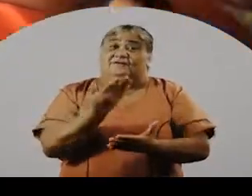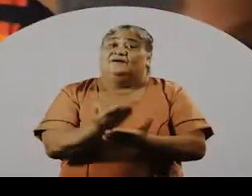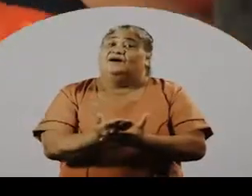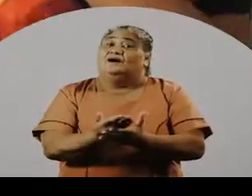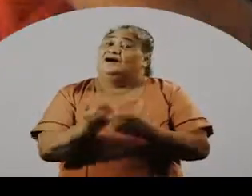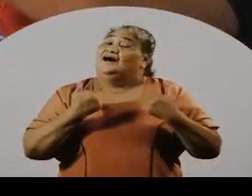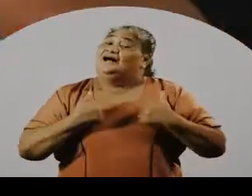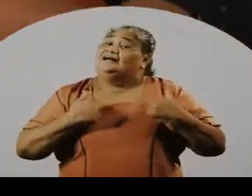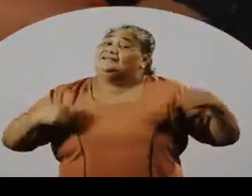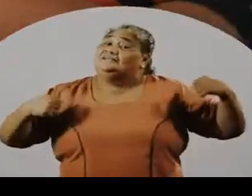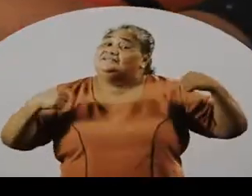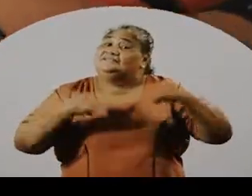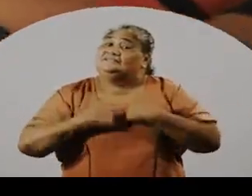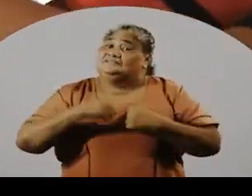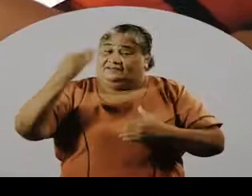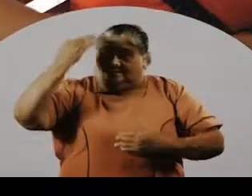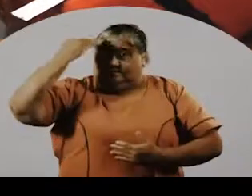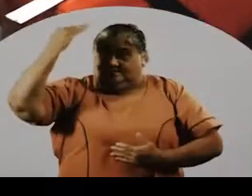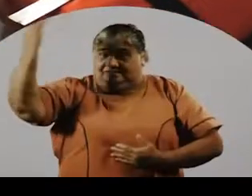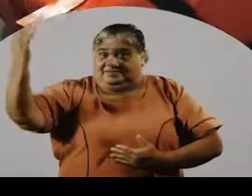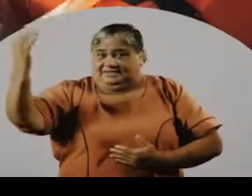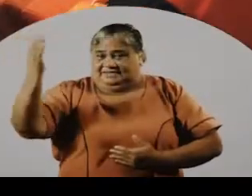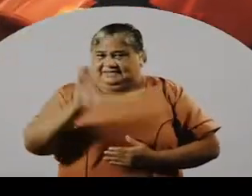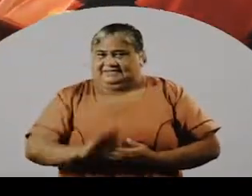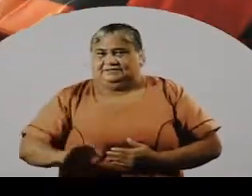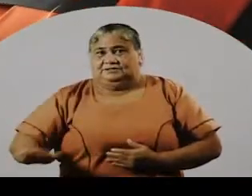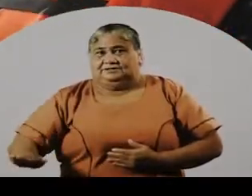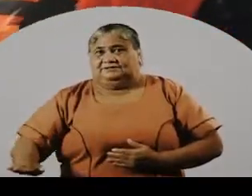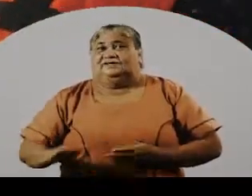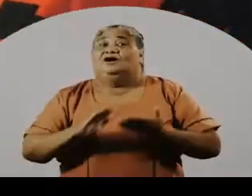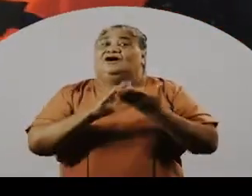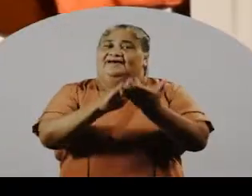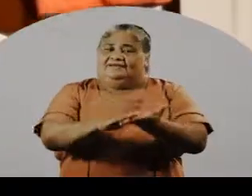help then small children to put on theirs.